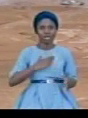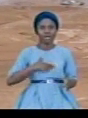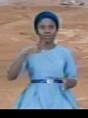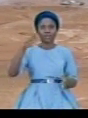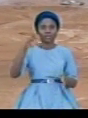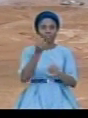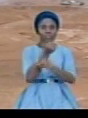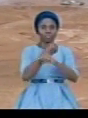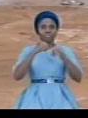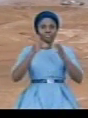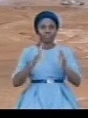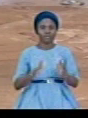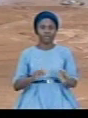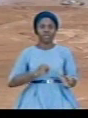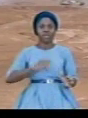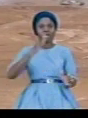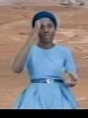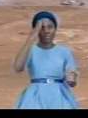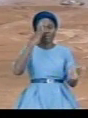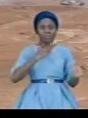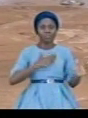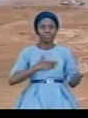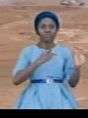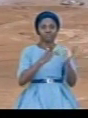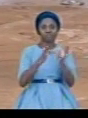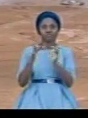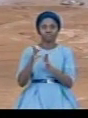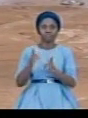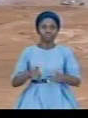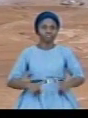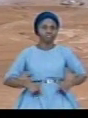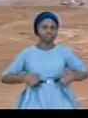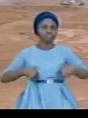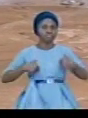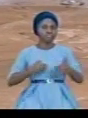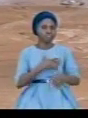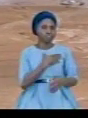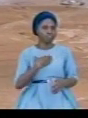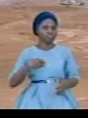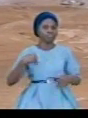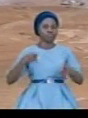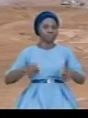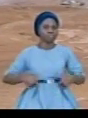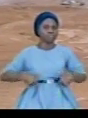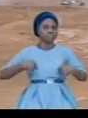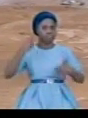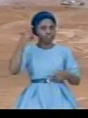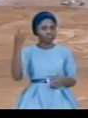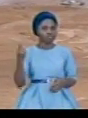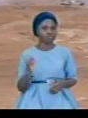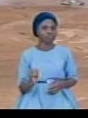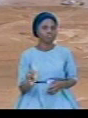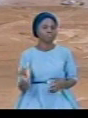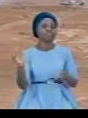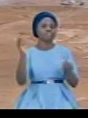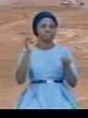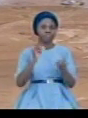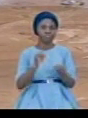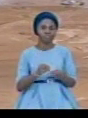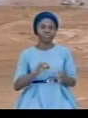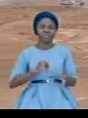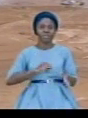my Jesus liveth, he liveth forevermore. I know my Redeemer liveth, I know